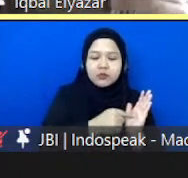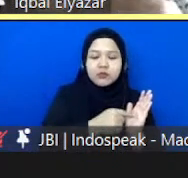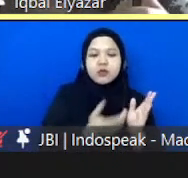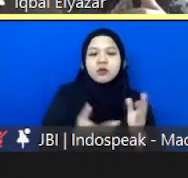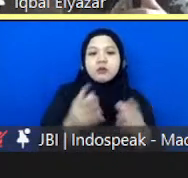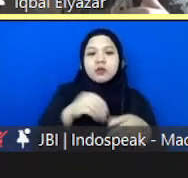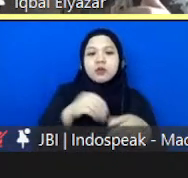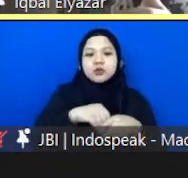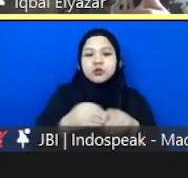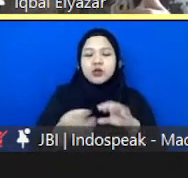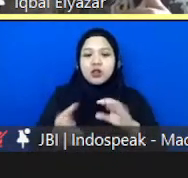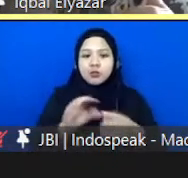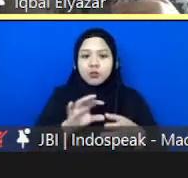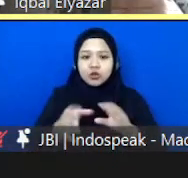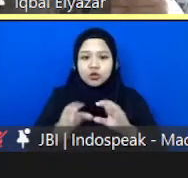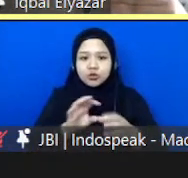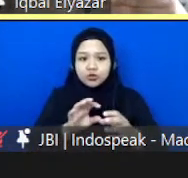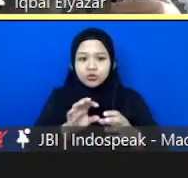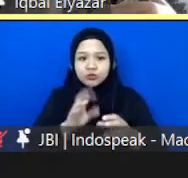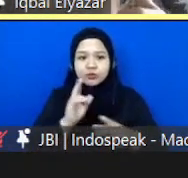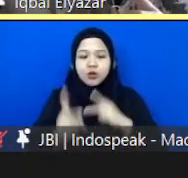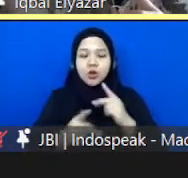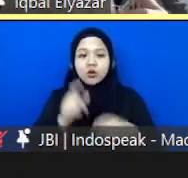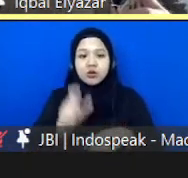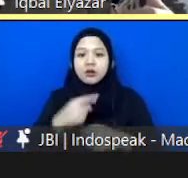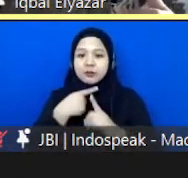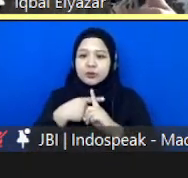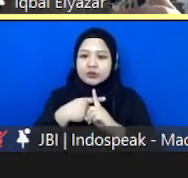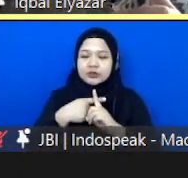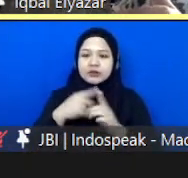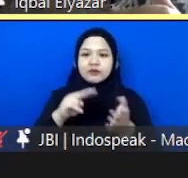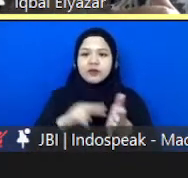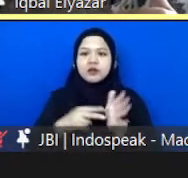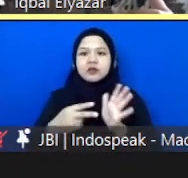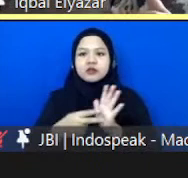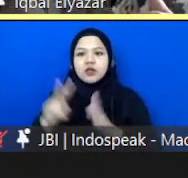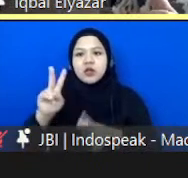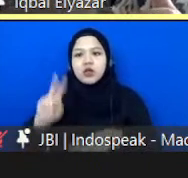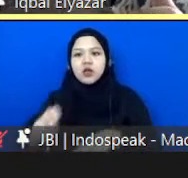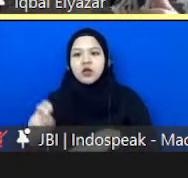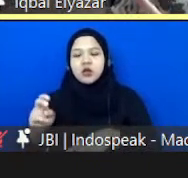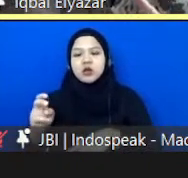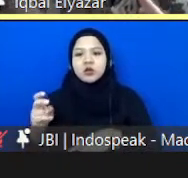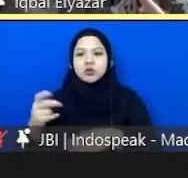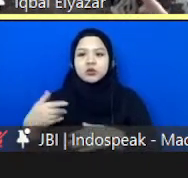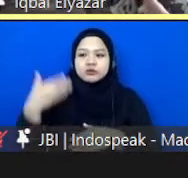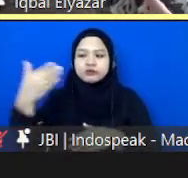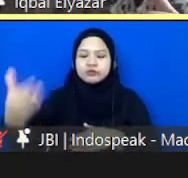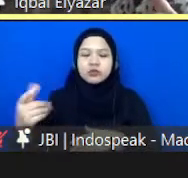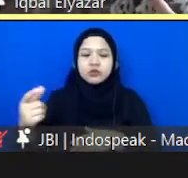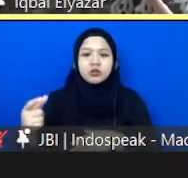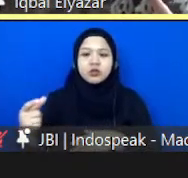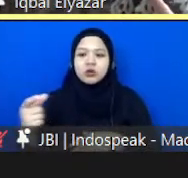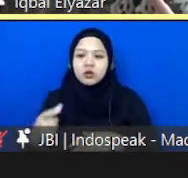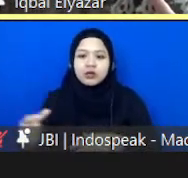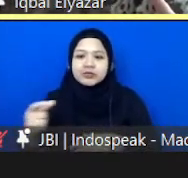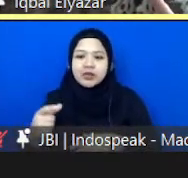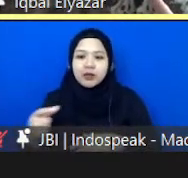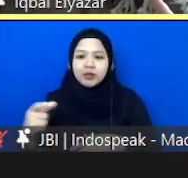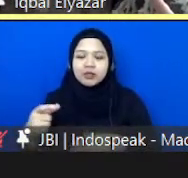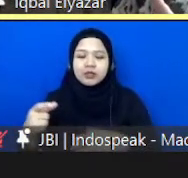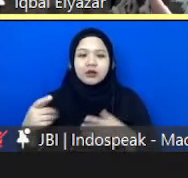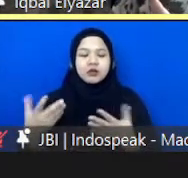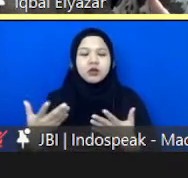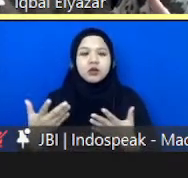and if they find the positive, and they notify to the local or to the district or to the provincial office, and that